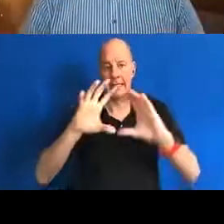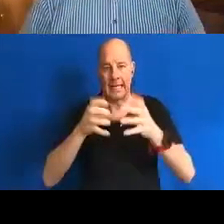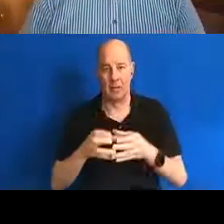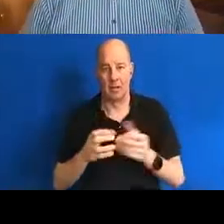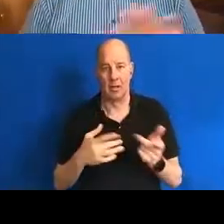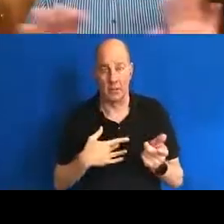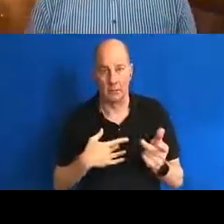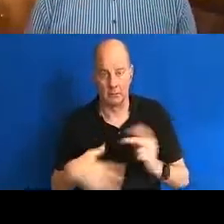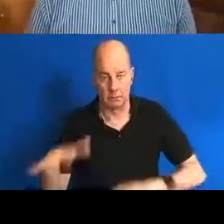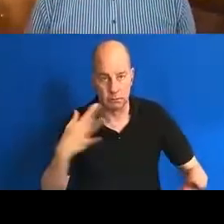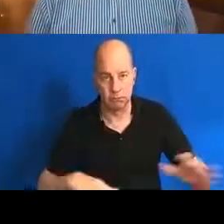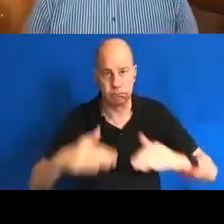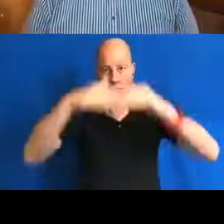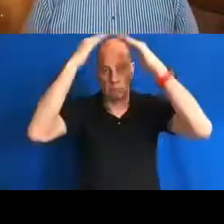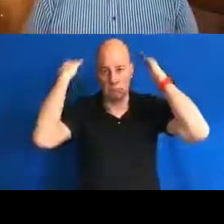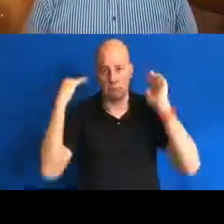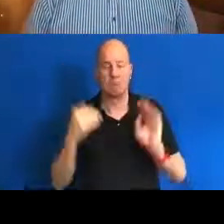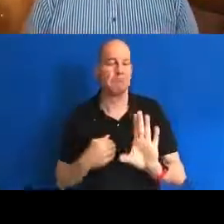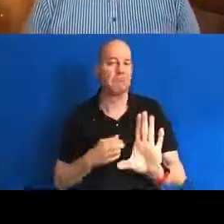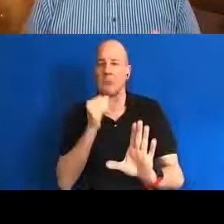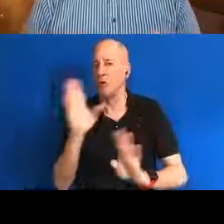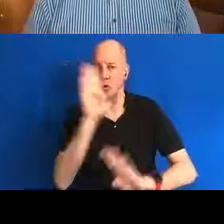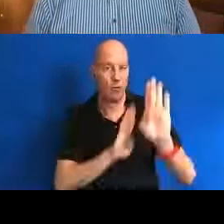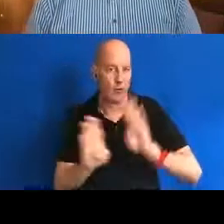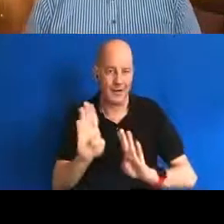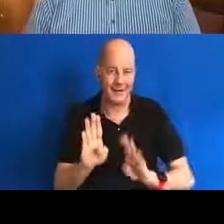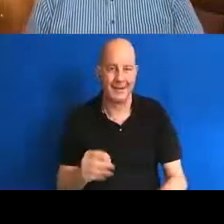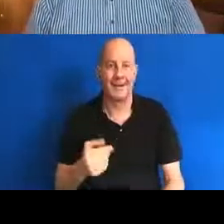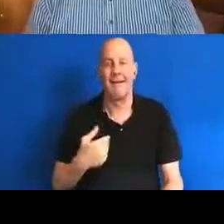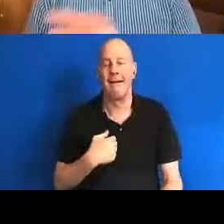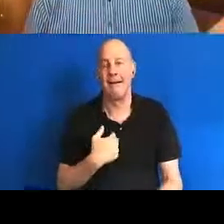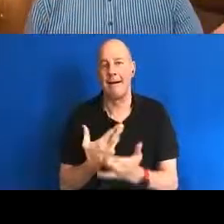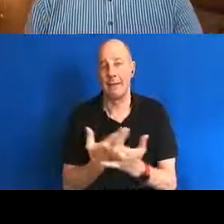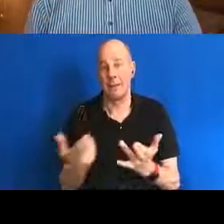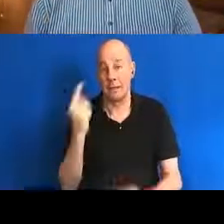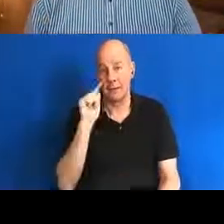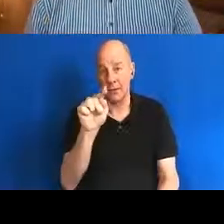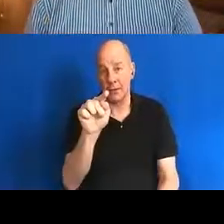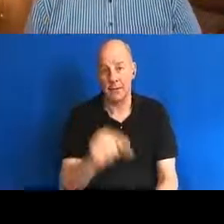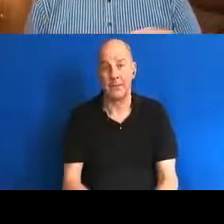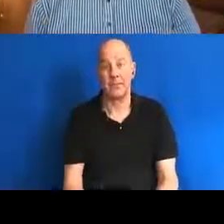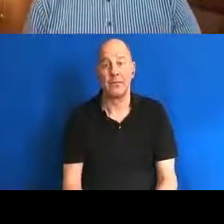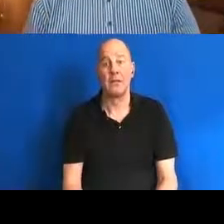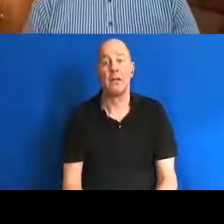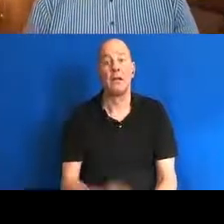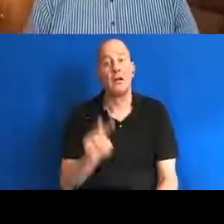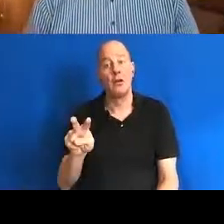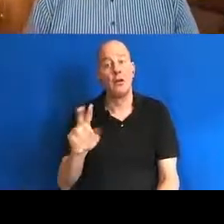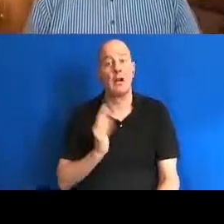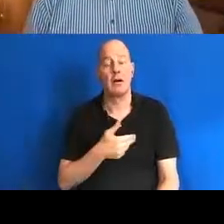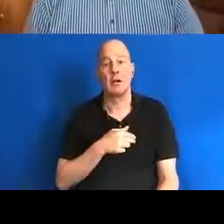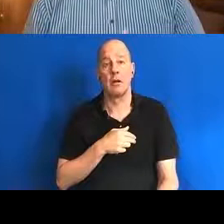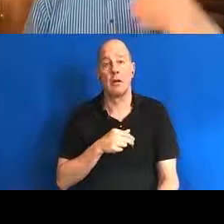falling on you, but don't worry, we got you. We have resources on our website,